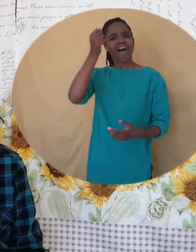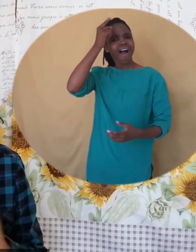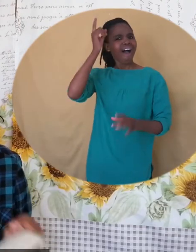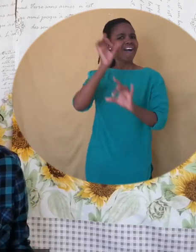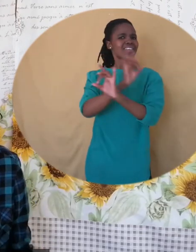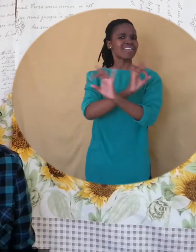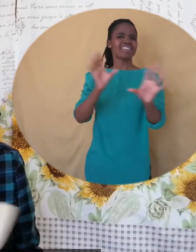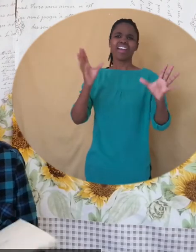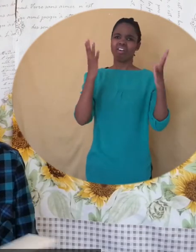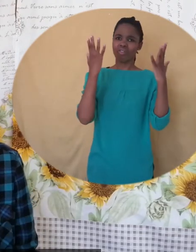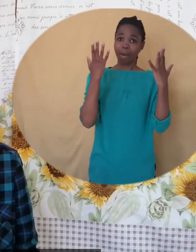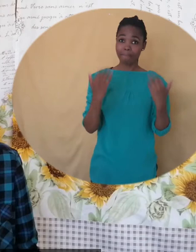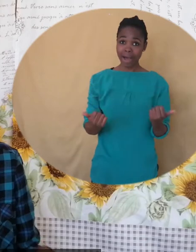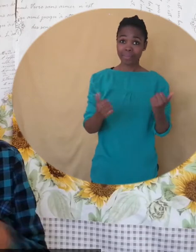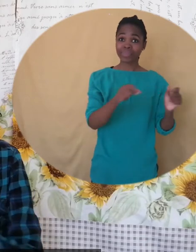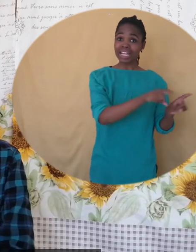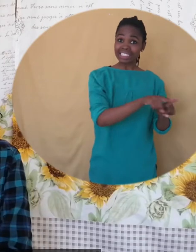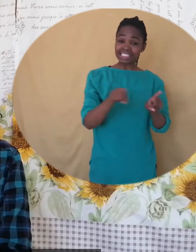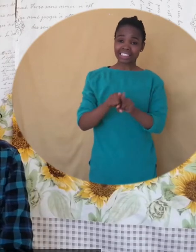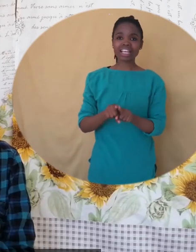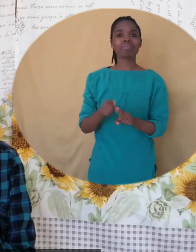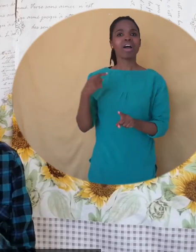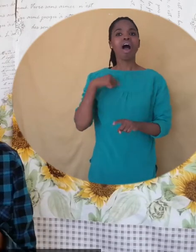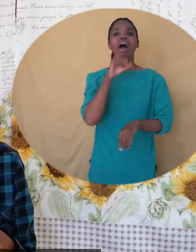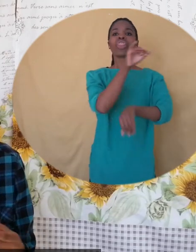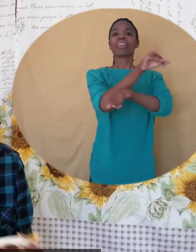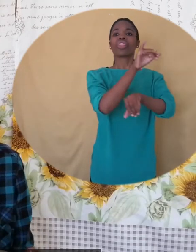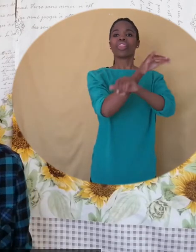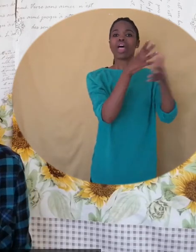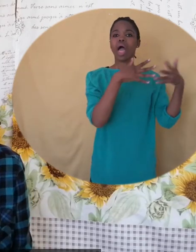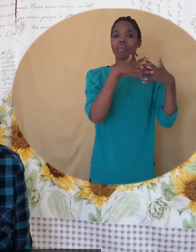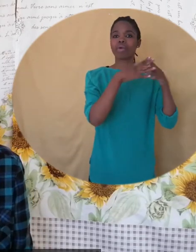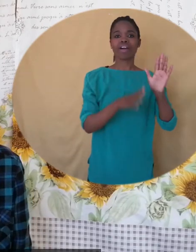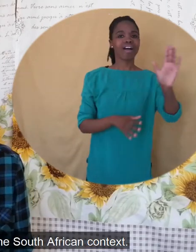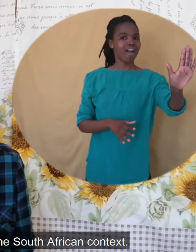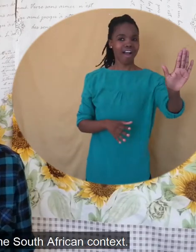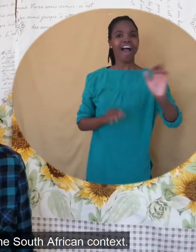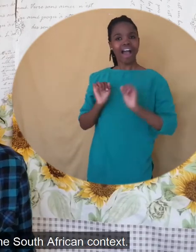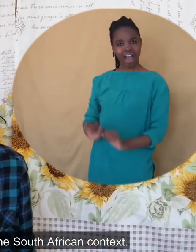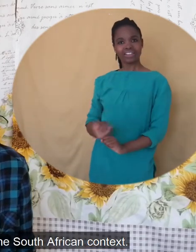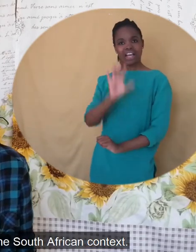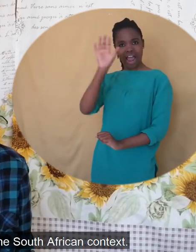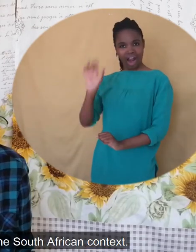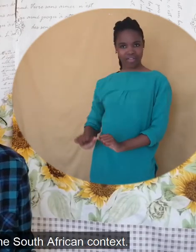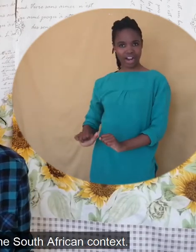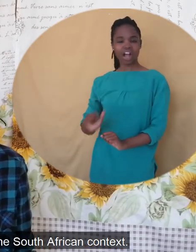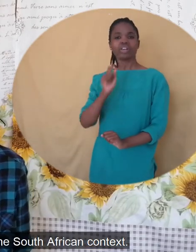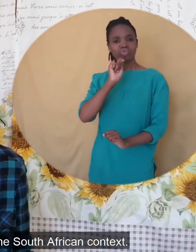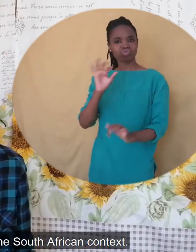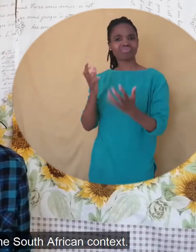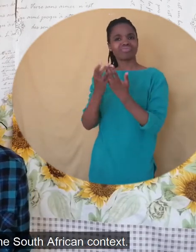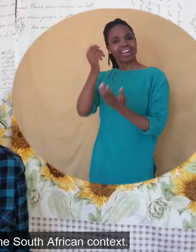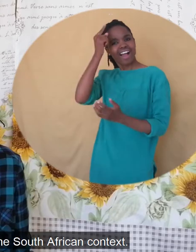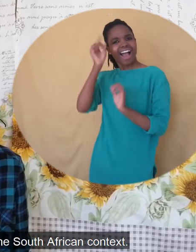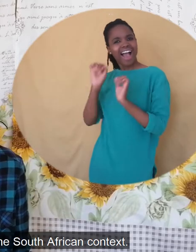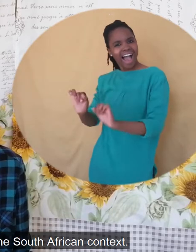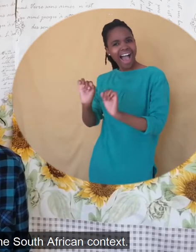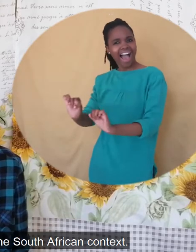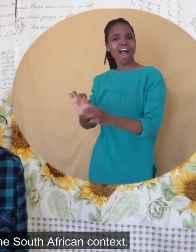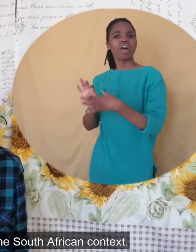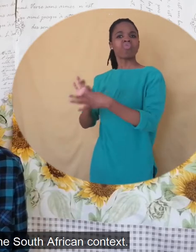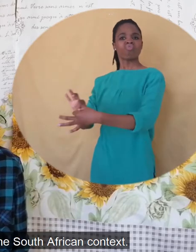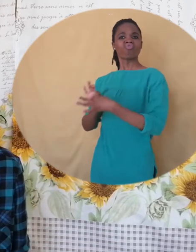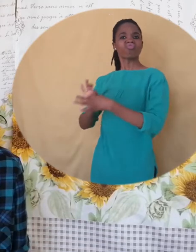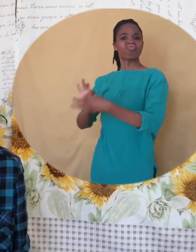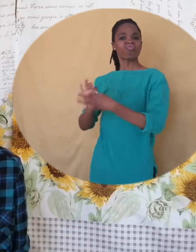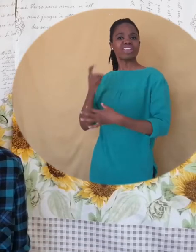in terms of writing. I also love the fact that it's tailor-made for our context, even though it's a bit outdated, but it's South African